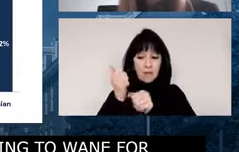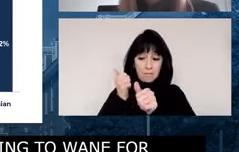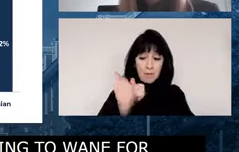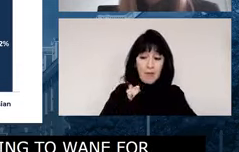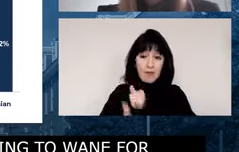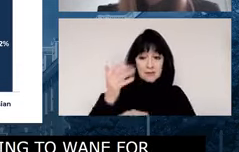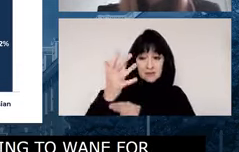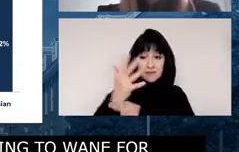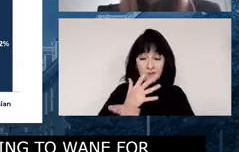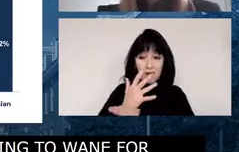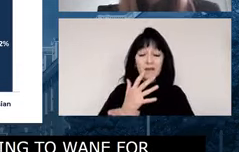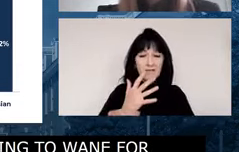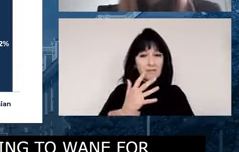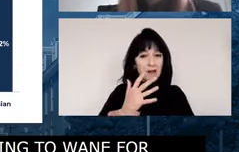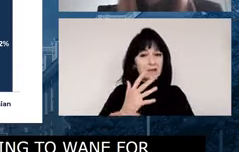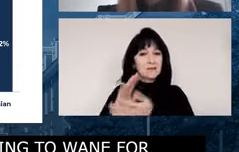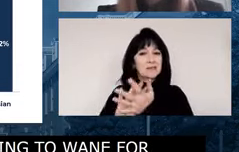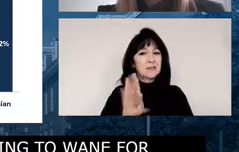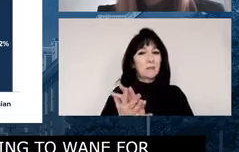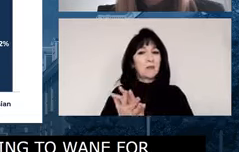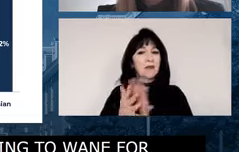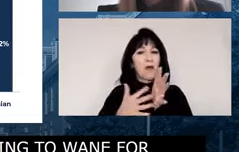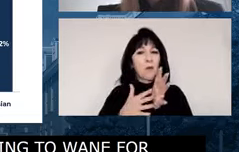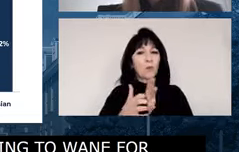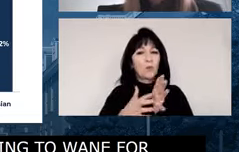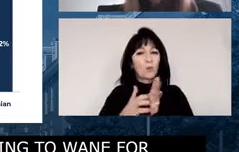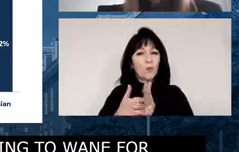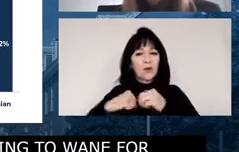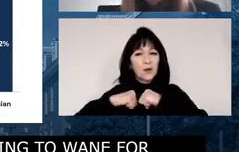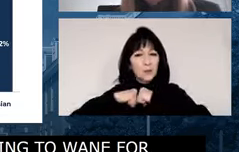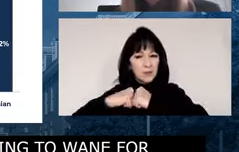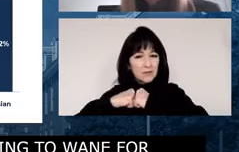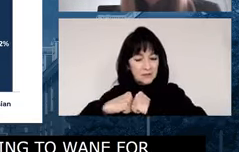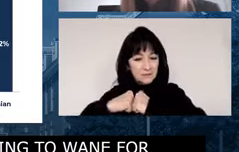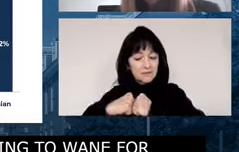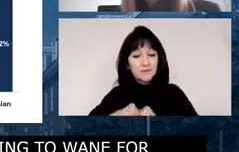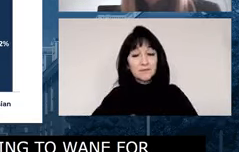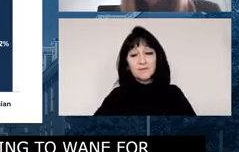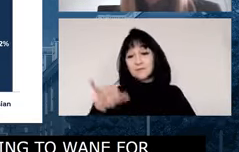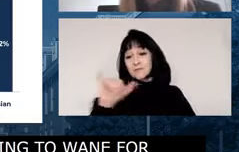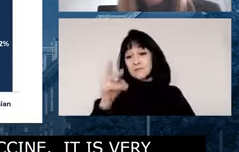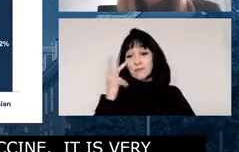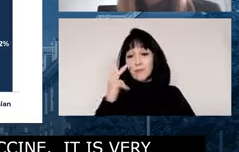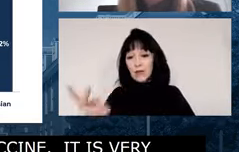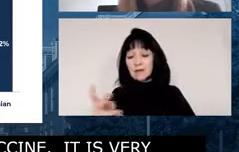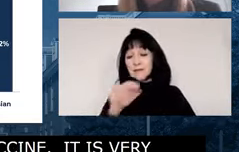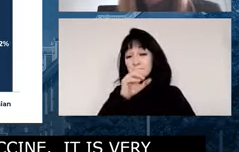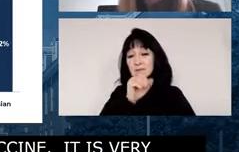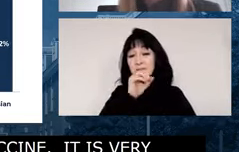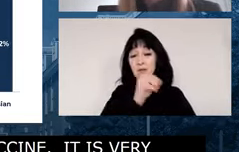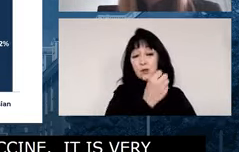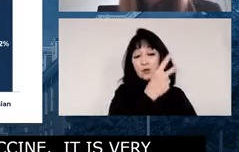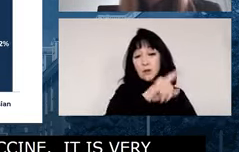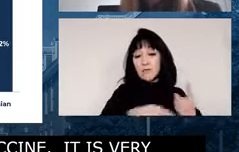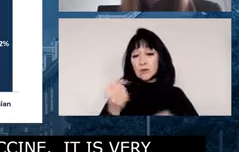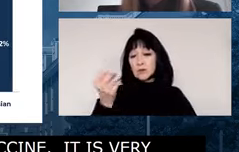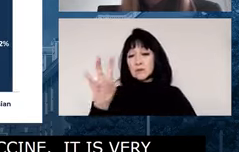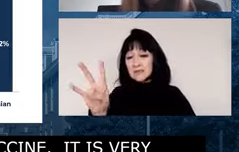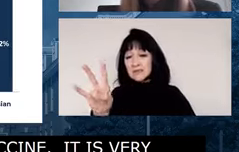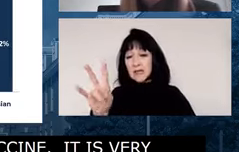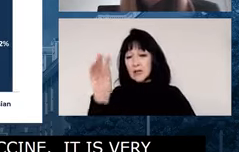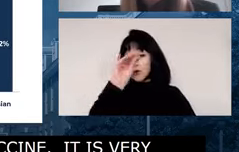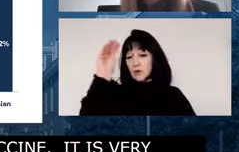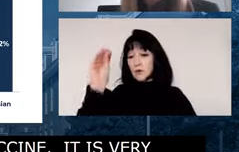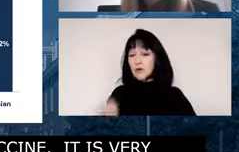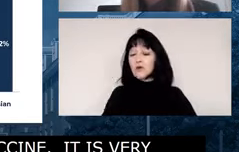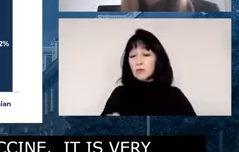mark. Also, as you can see, among the 12 to 17-year-olds, the percentage of Black youth in this age group